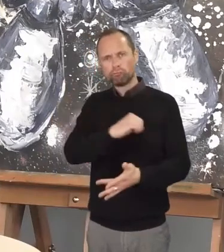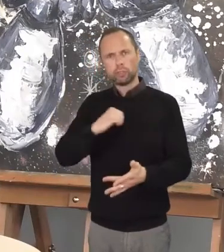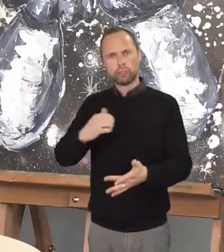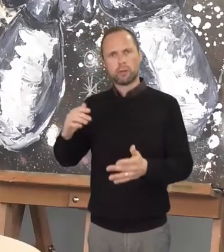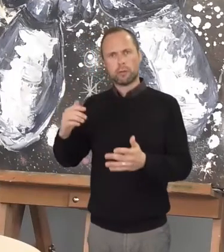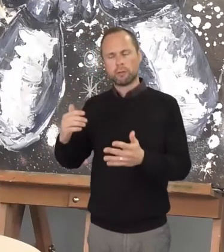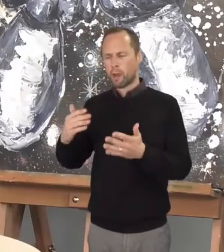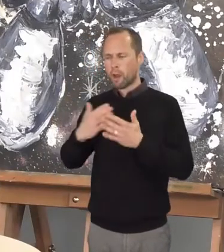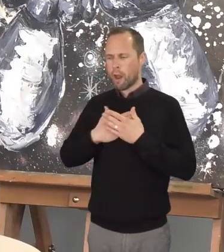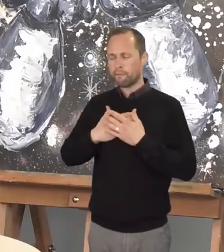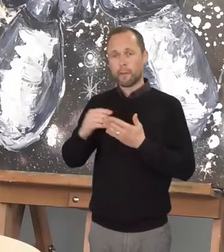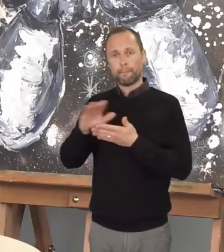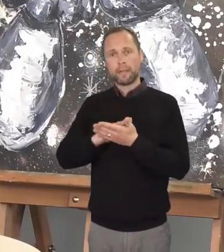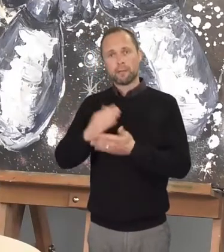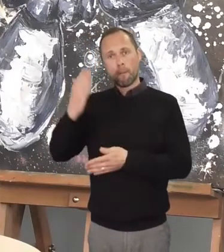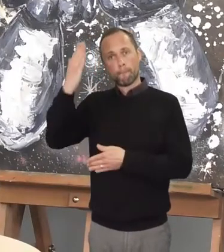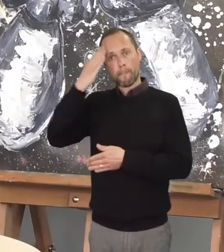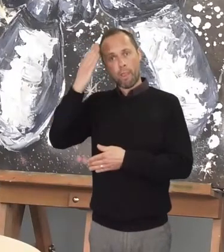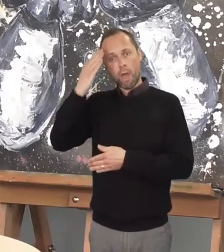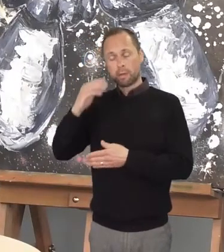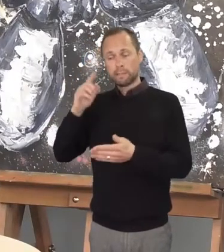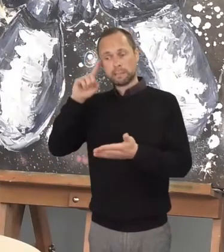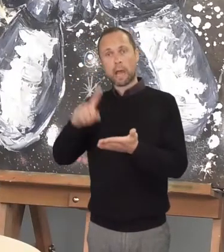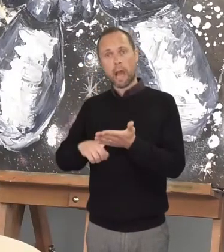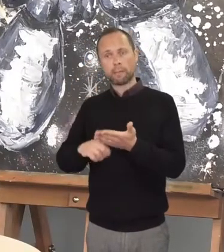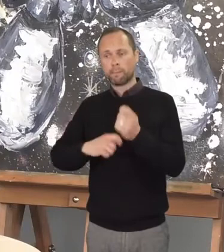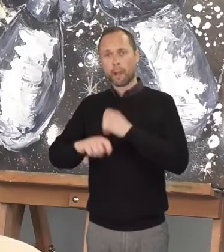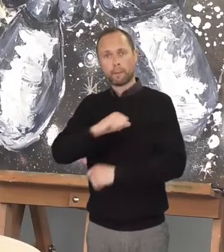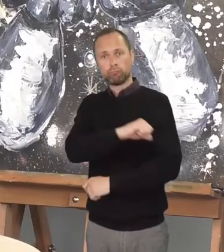to Christ and bring faith into that family.